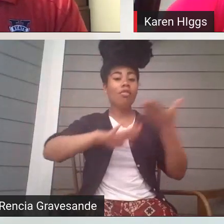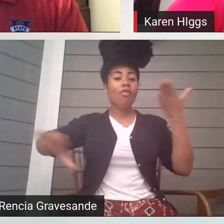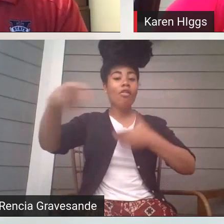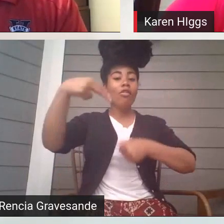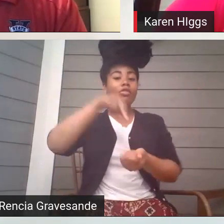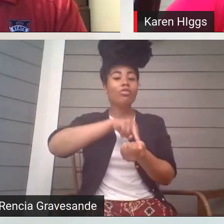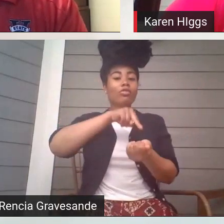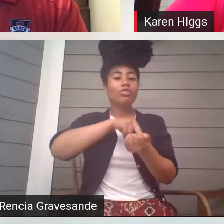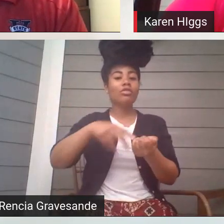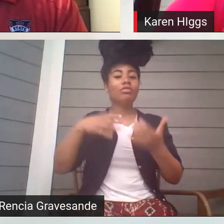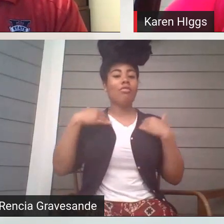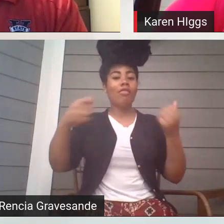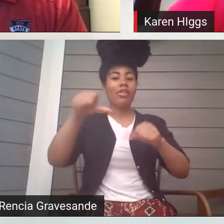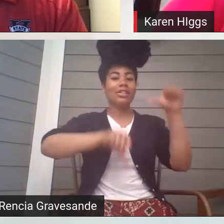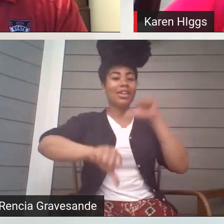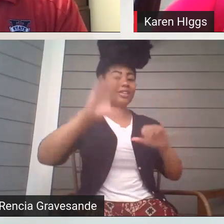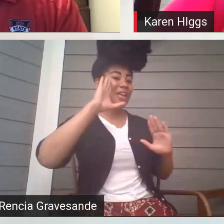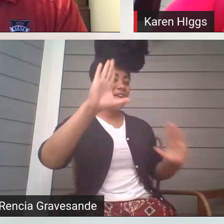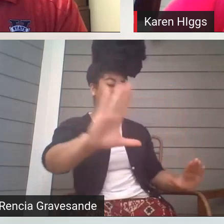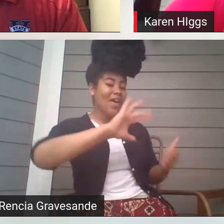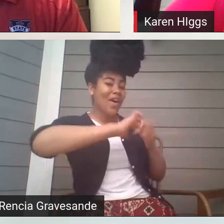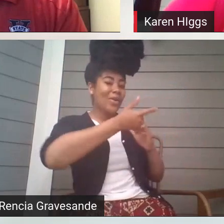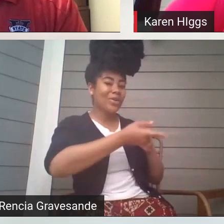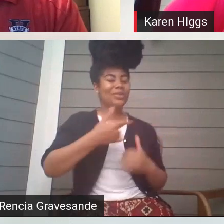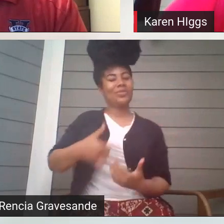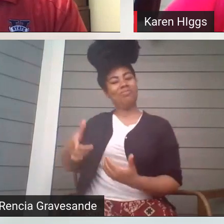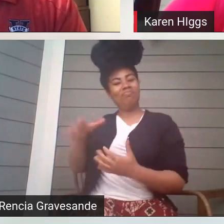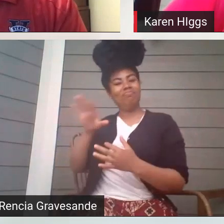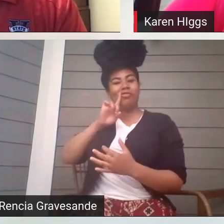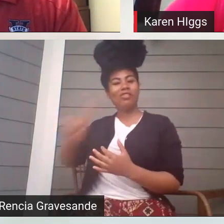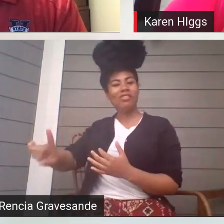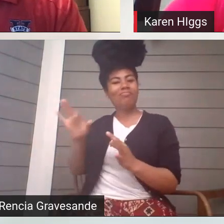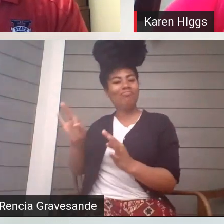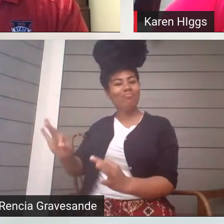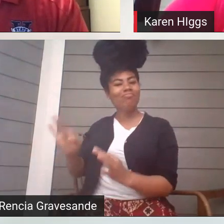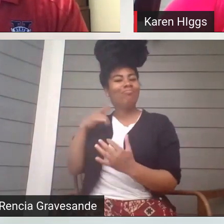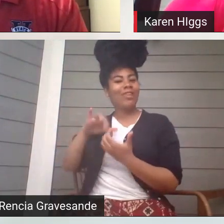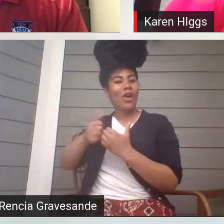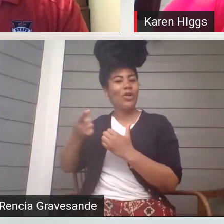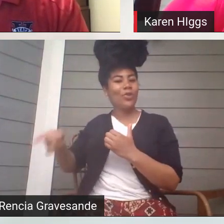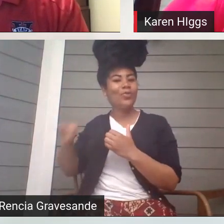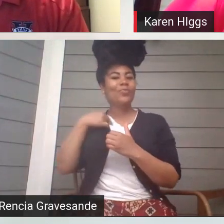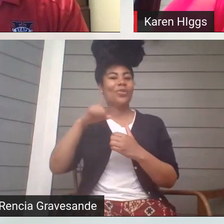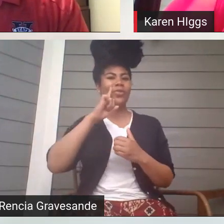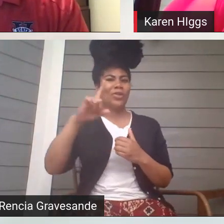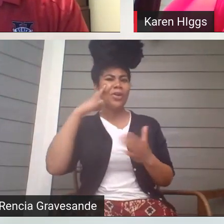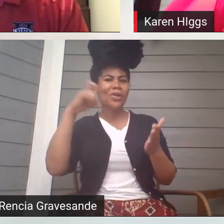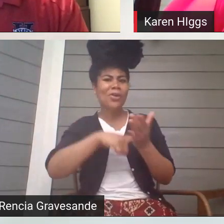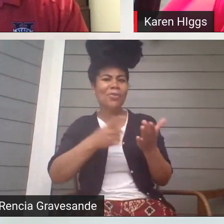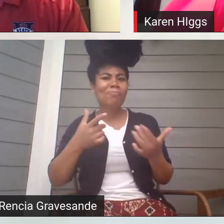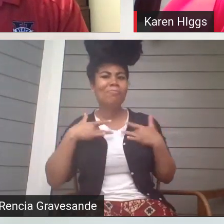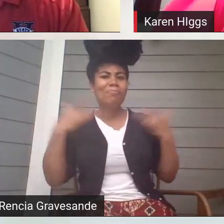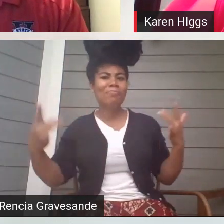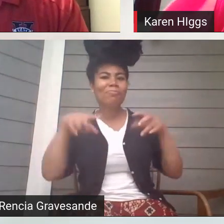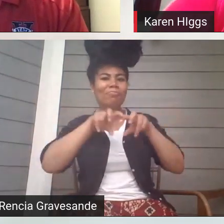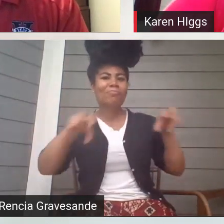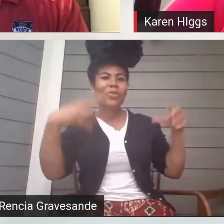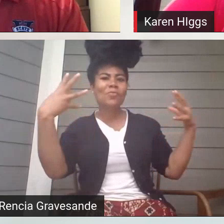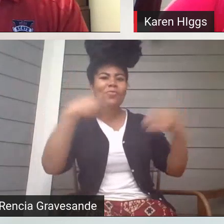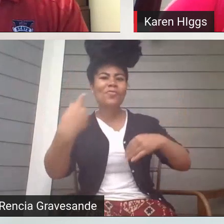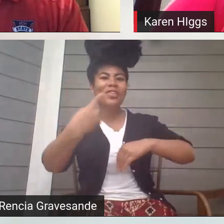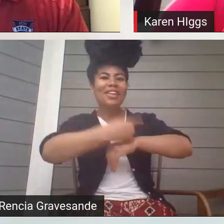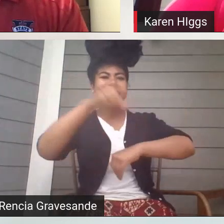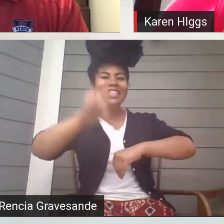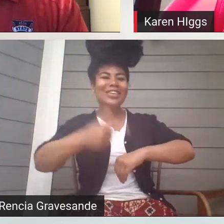today? Hey, Rob. Great. I'm doing great. How about you? I'm doing wonderful. That porch looks very inviting. It looks like a beautiful day in South Georgia. It is.